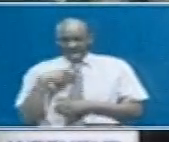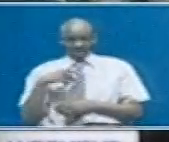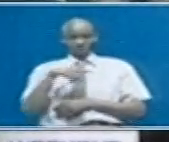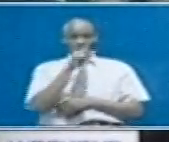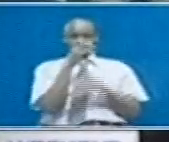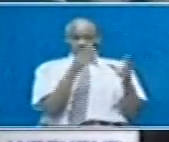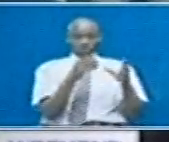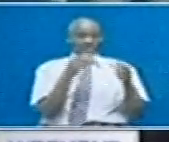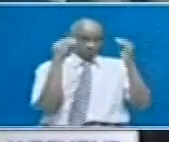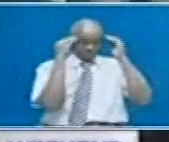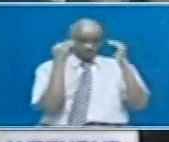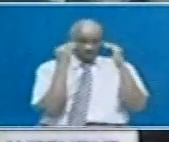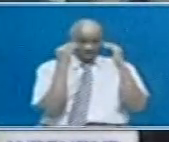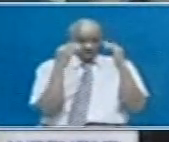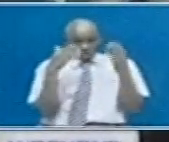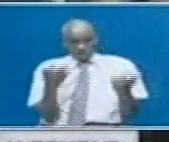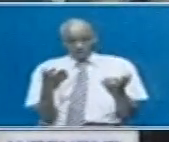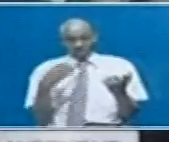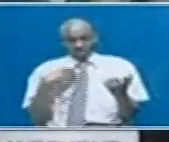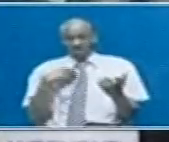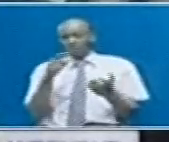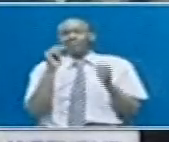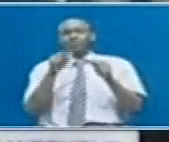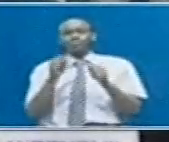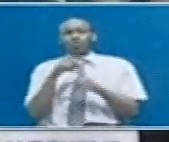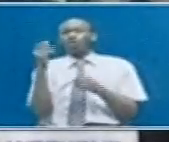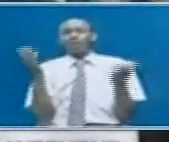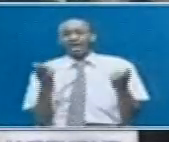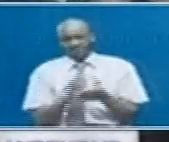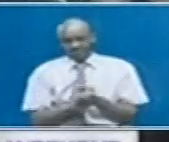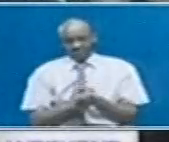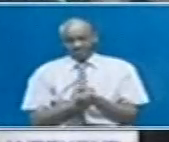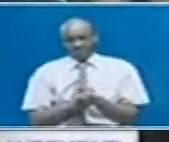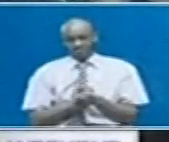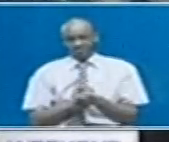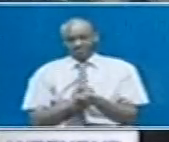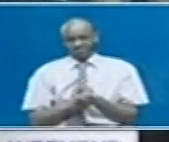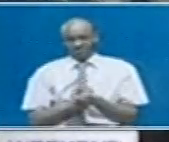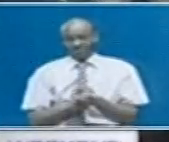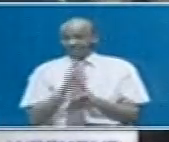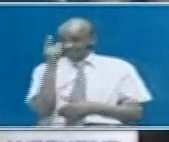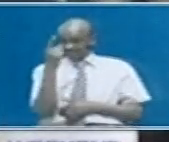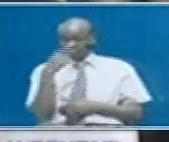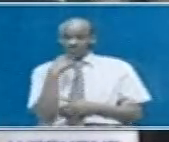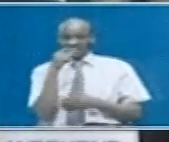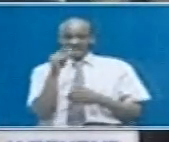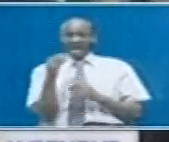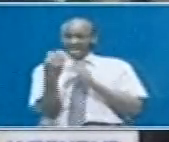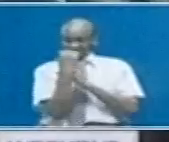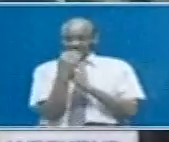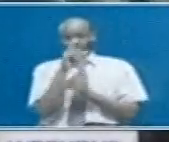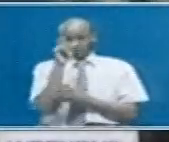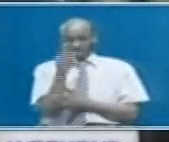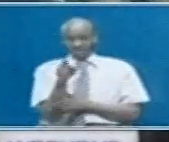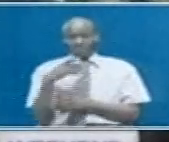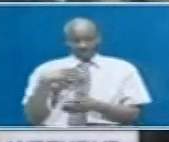the judiciary and going to the militia groups, where would you rather go to? First, we asked that question to the militia members